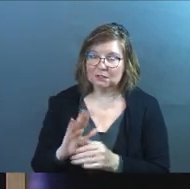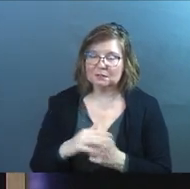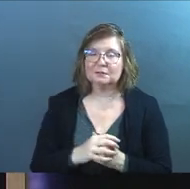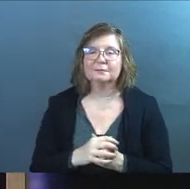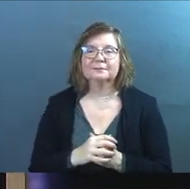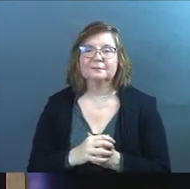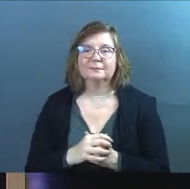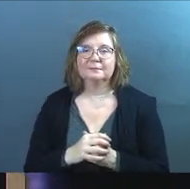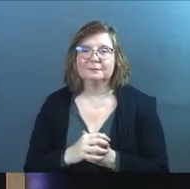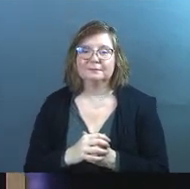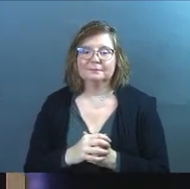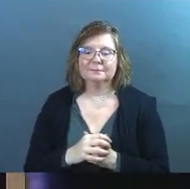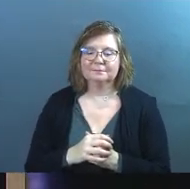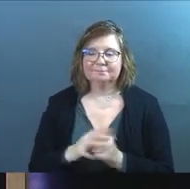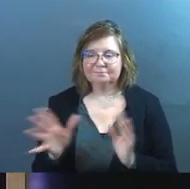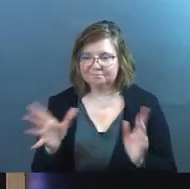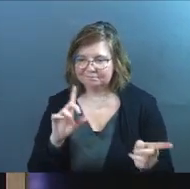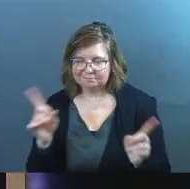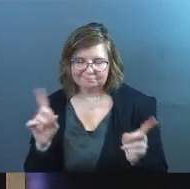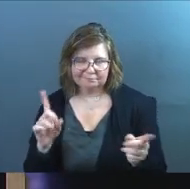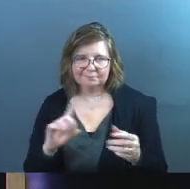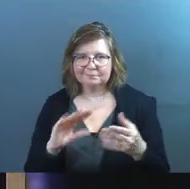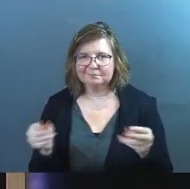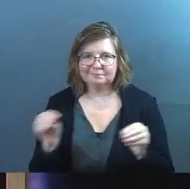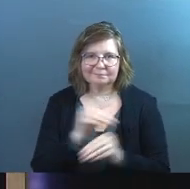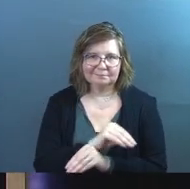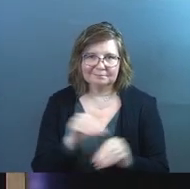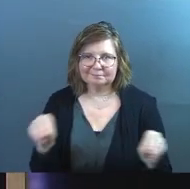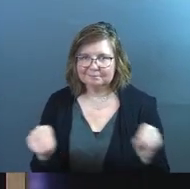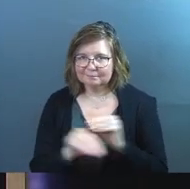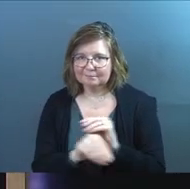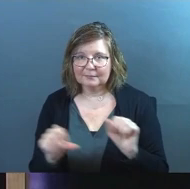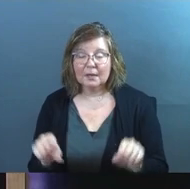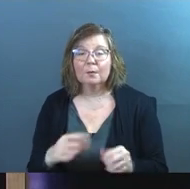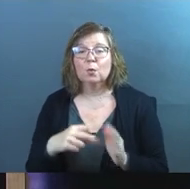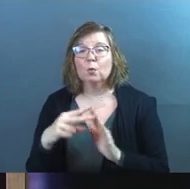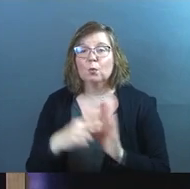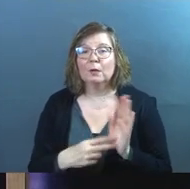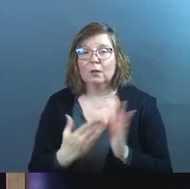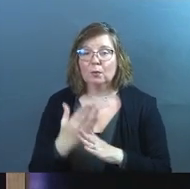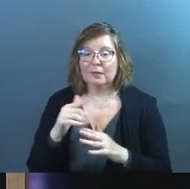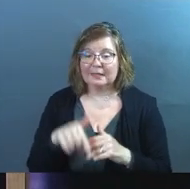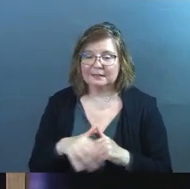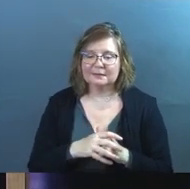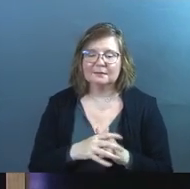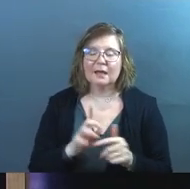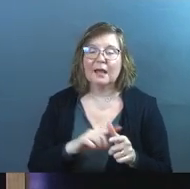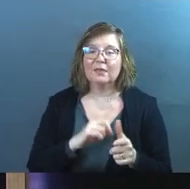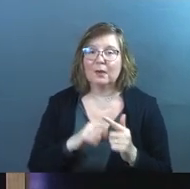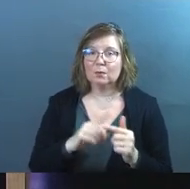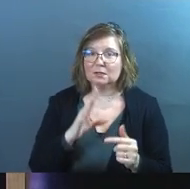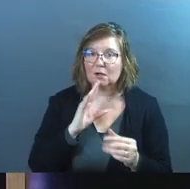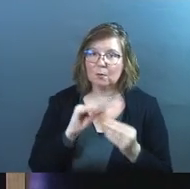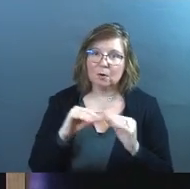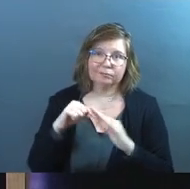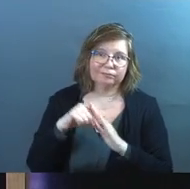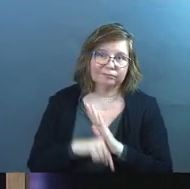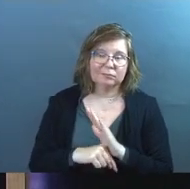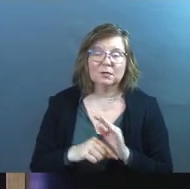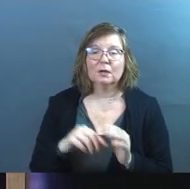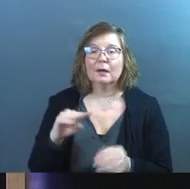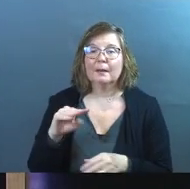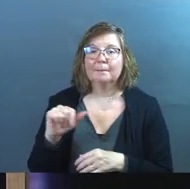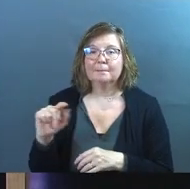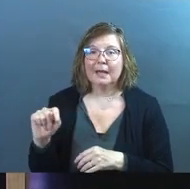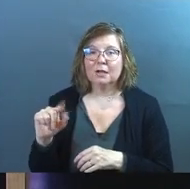workers in the vineyard, tomato, tomato, Dorito, Dorado. Those don't make sense. But we're going to read through this, and then we're going to talk some more about it. So we're going to start